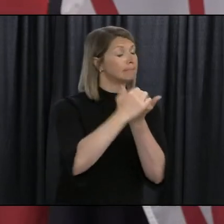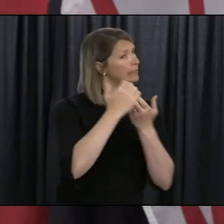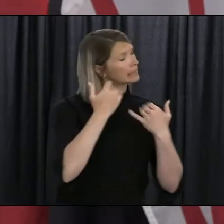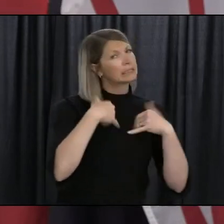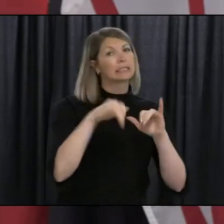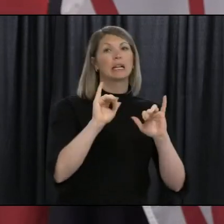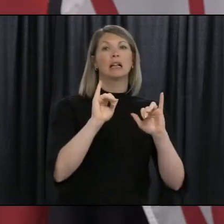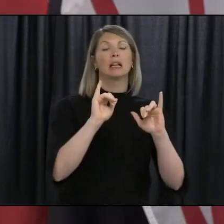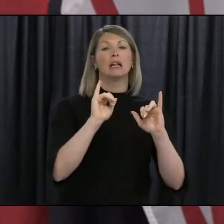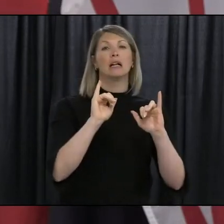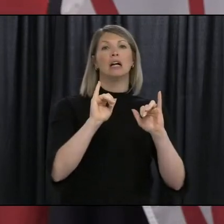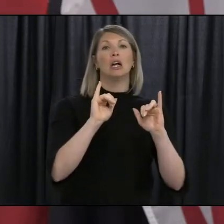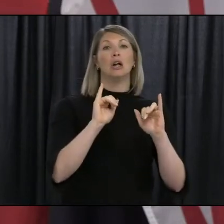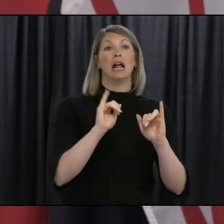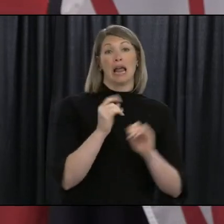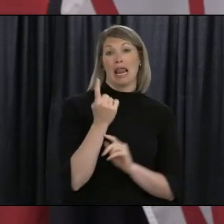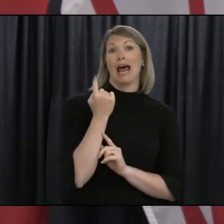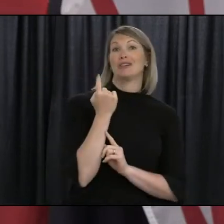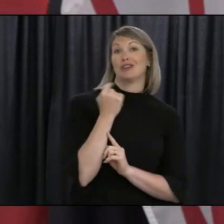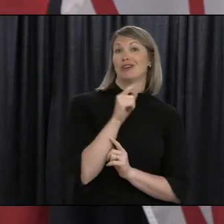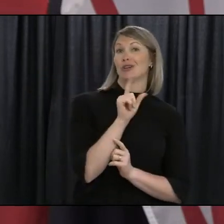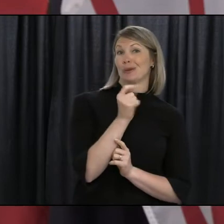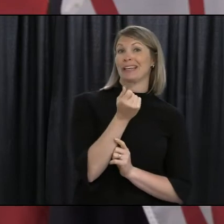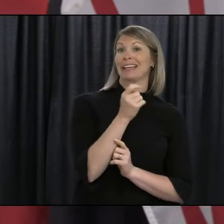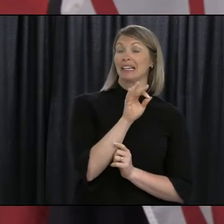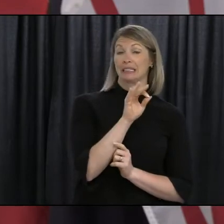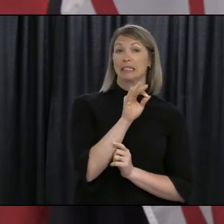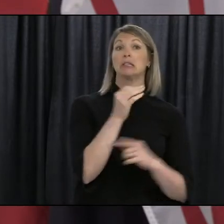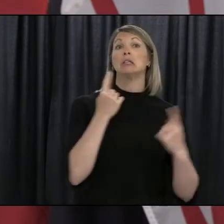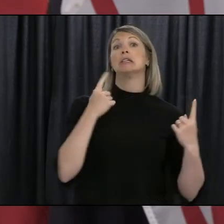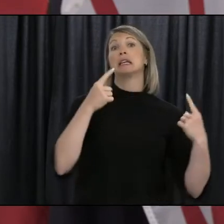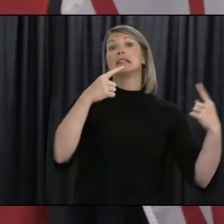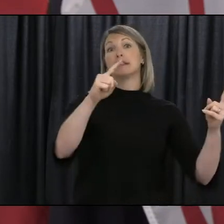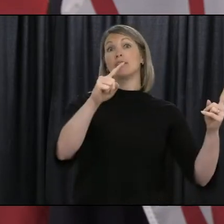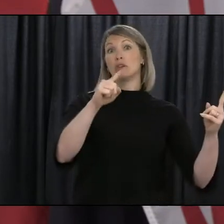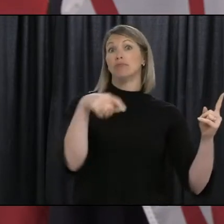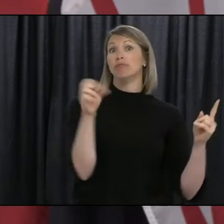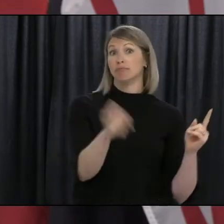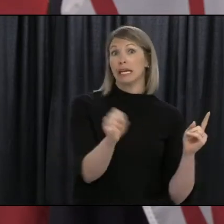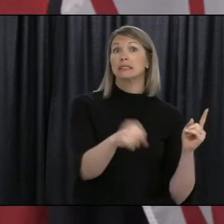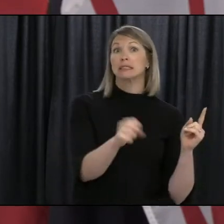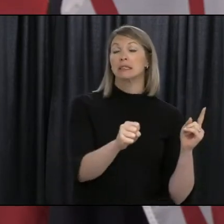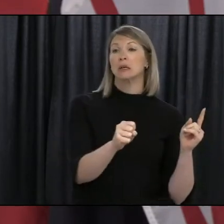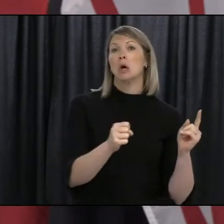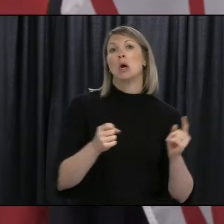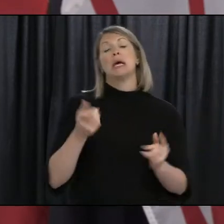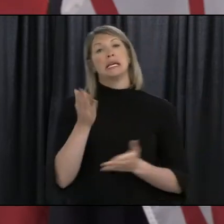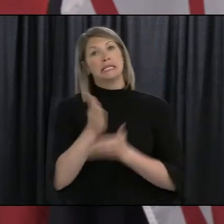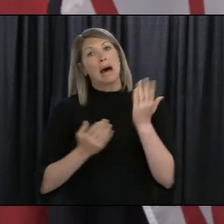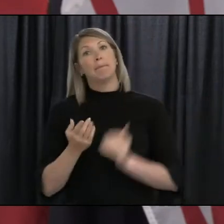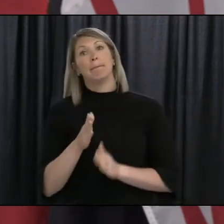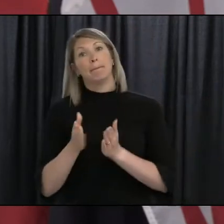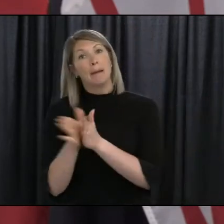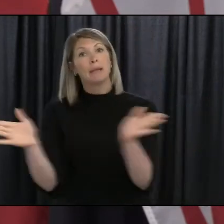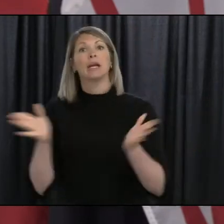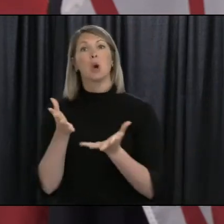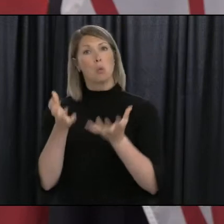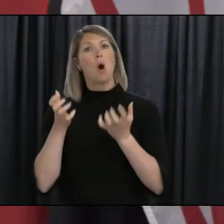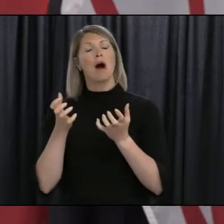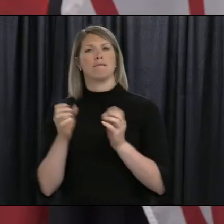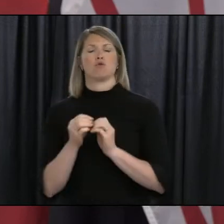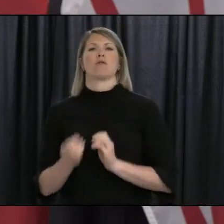The plan was working, perhaps not as fast as some would have liked to have seen, but it was a balanced